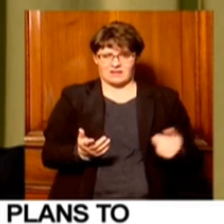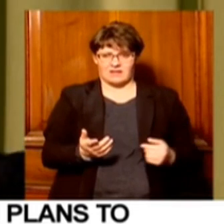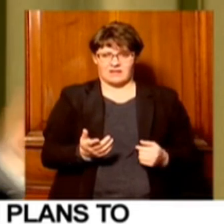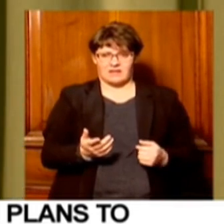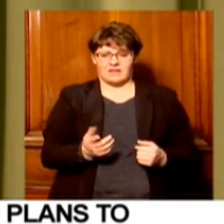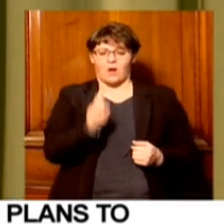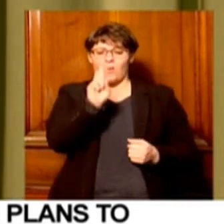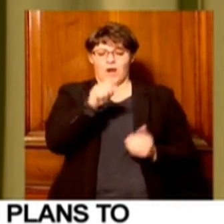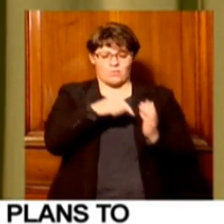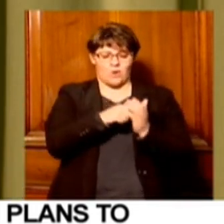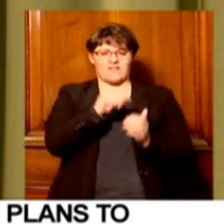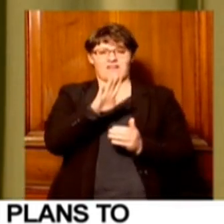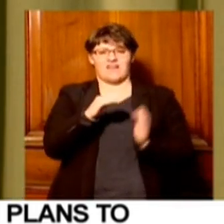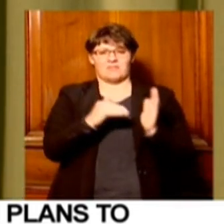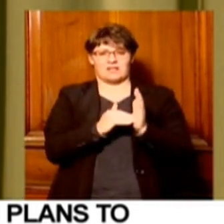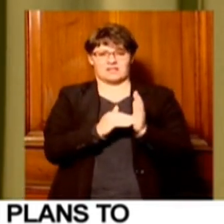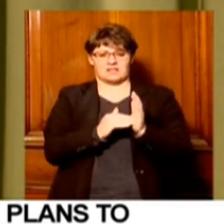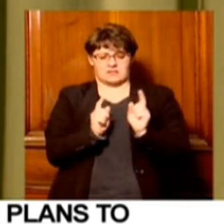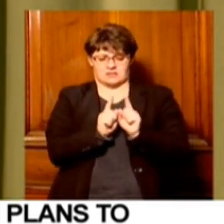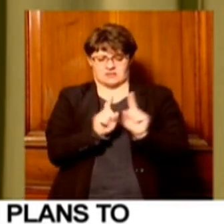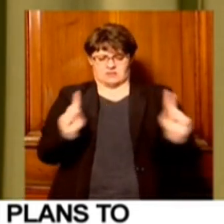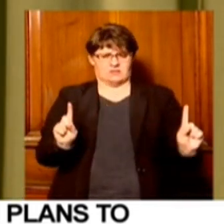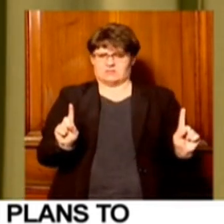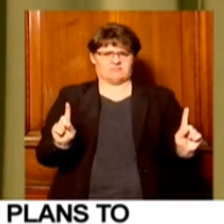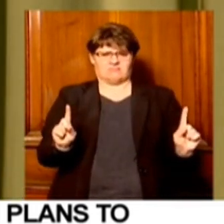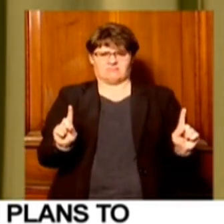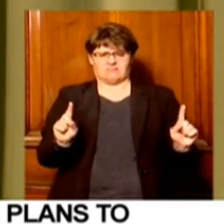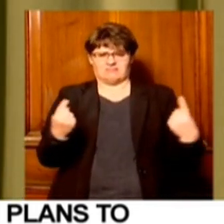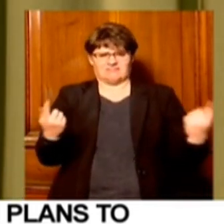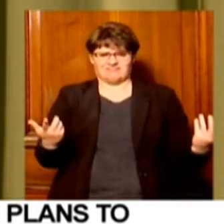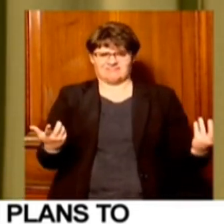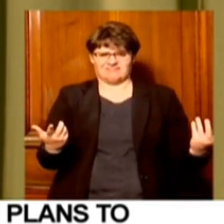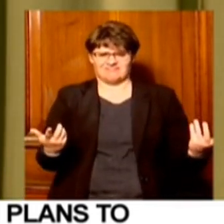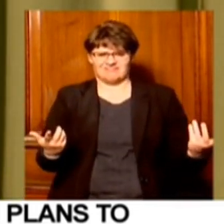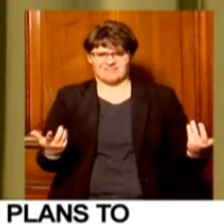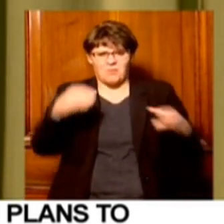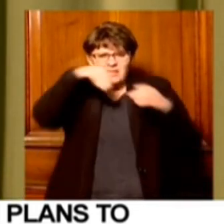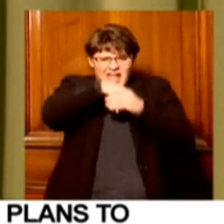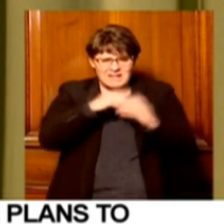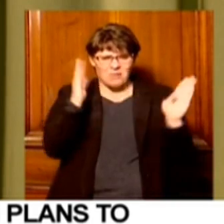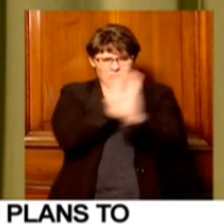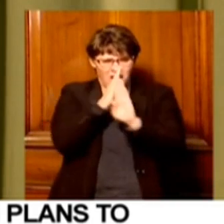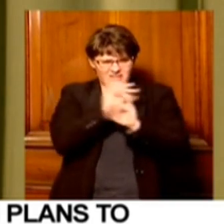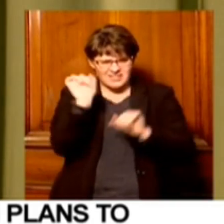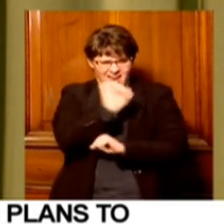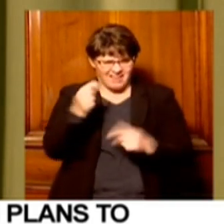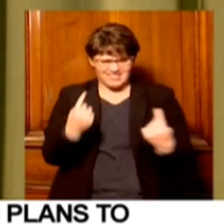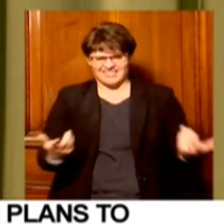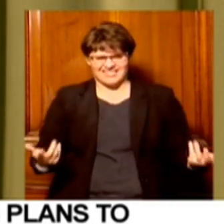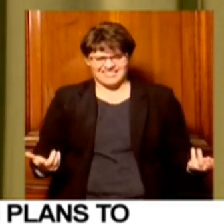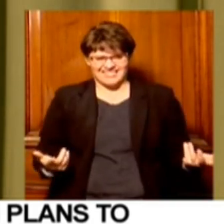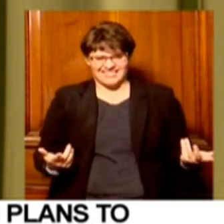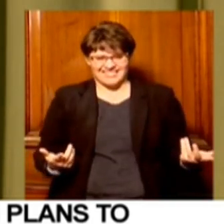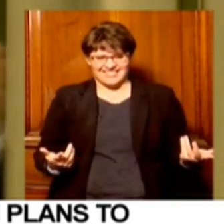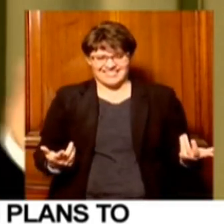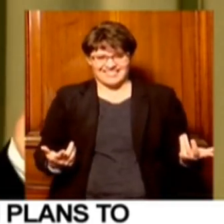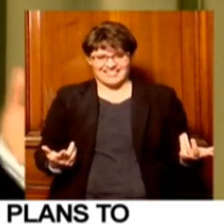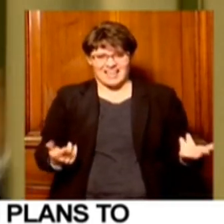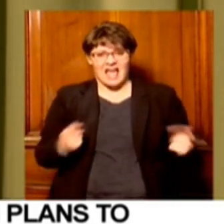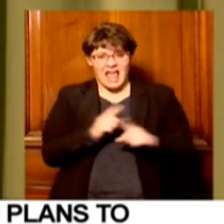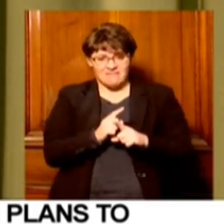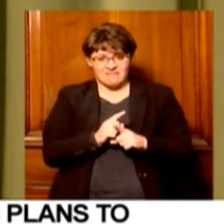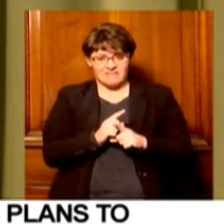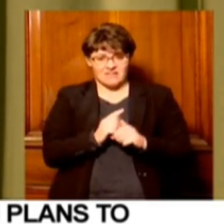1.5 meters distance apart within a private motor vehicle. Otherwise, then it becomes an